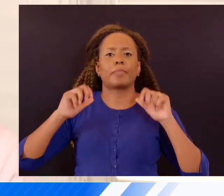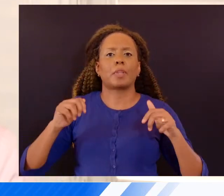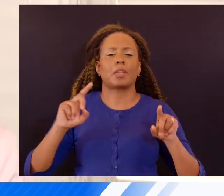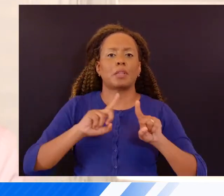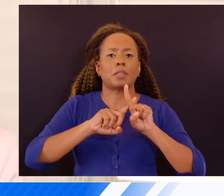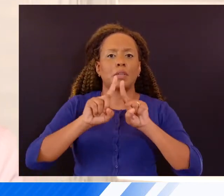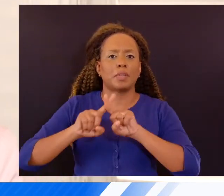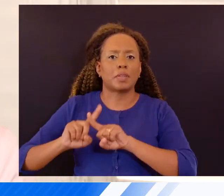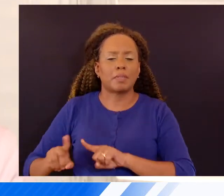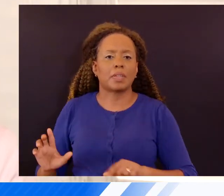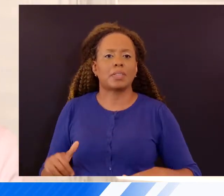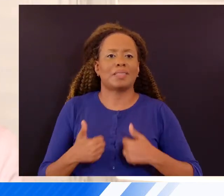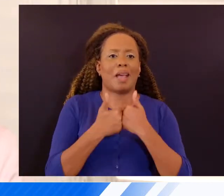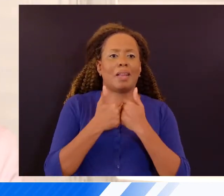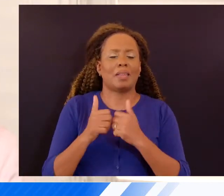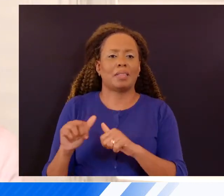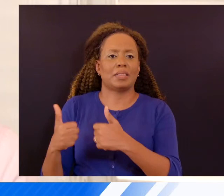the